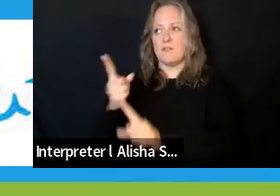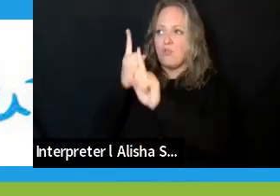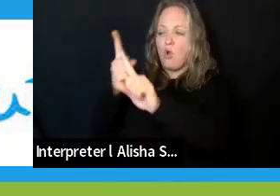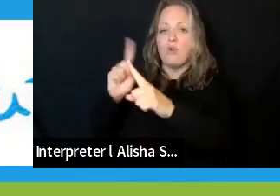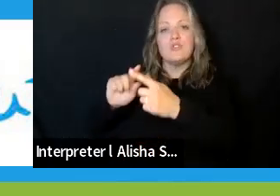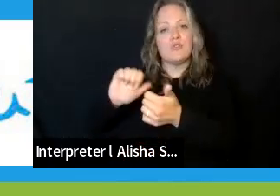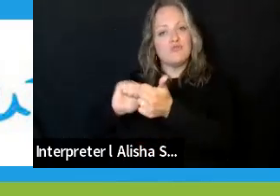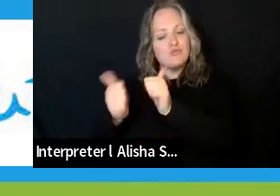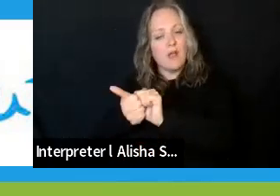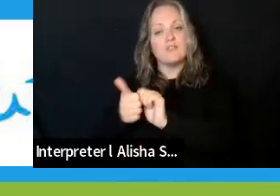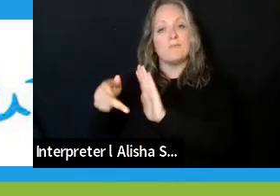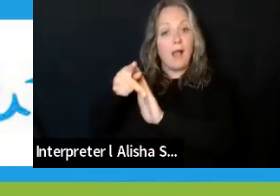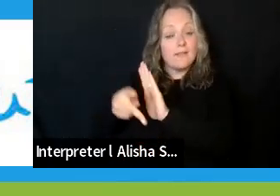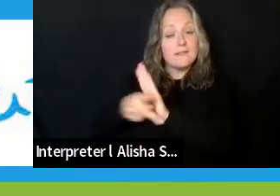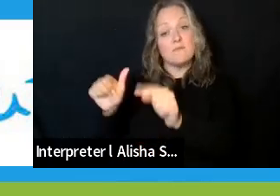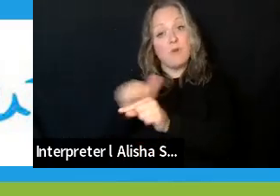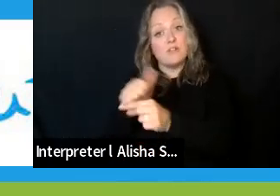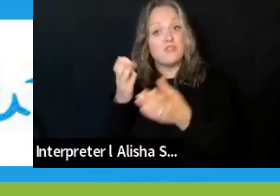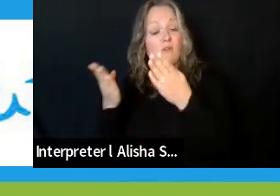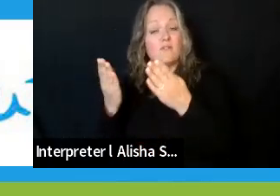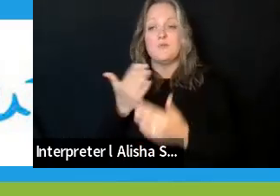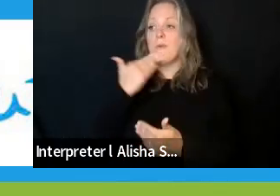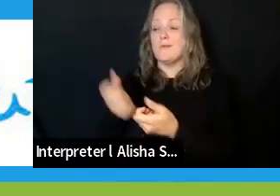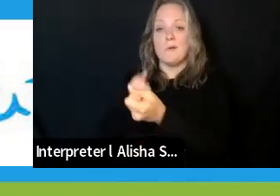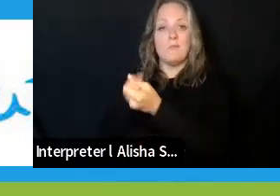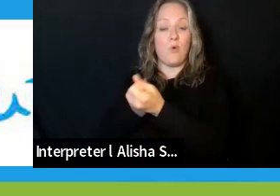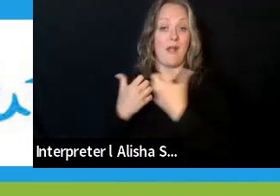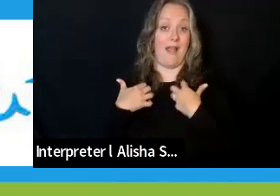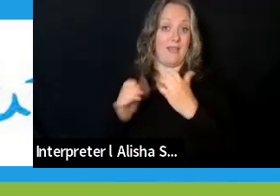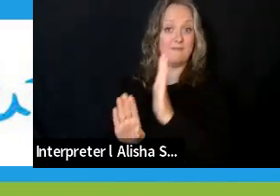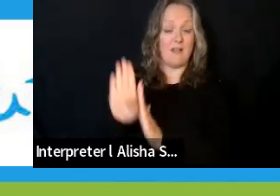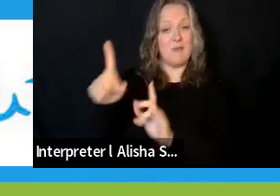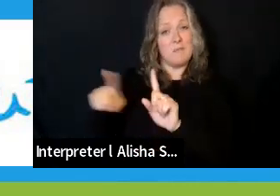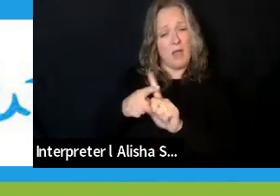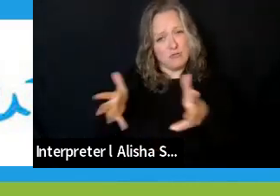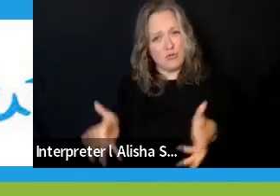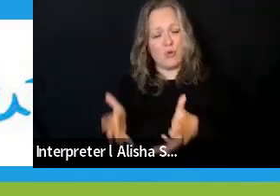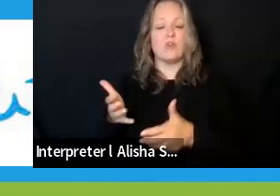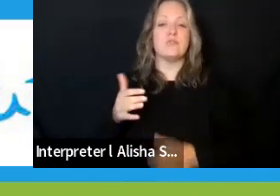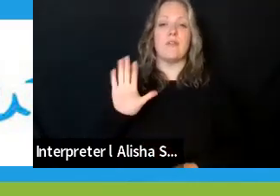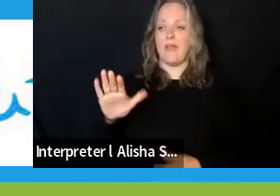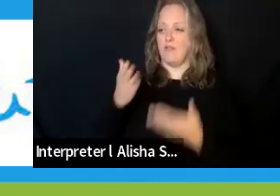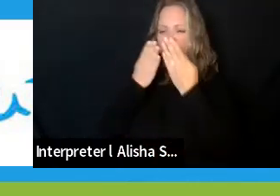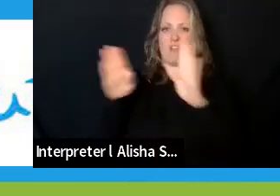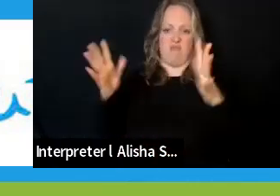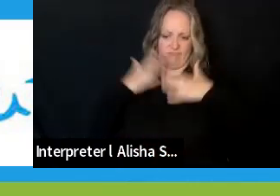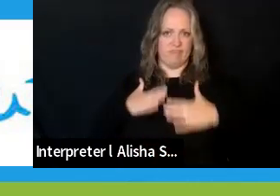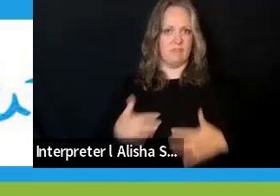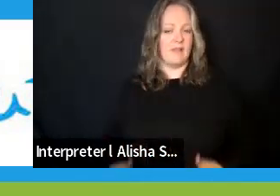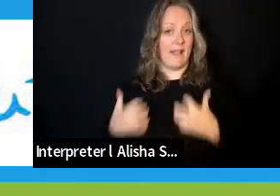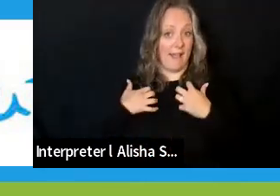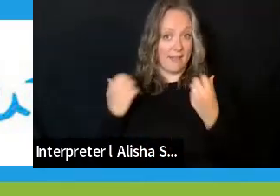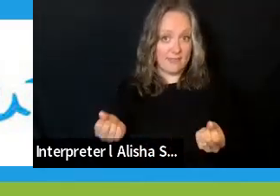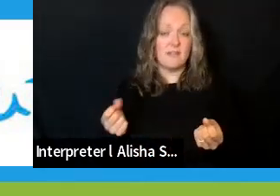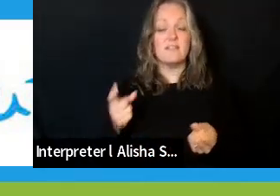practices, and services to better support healthy development and promote well-being of youth. So for the past